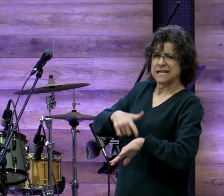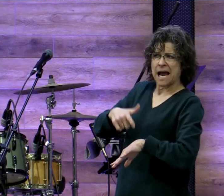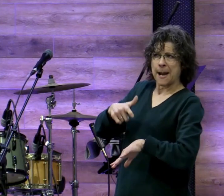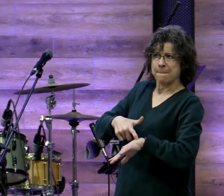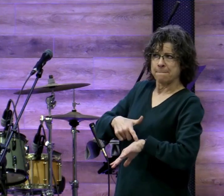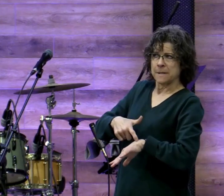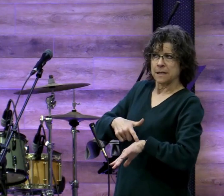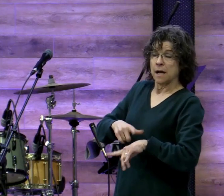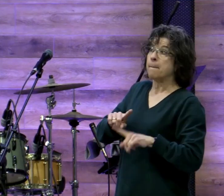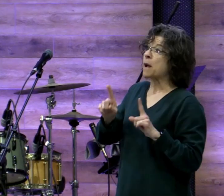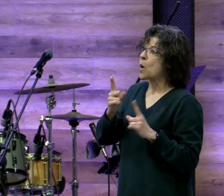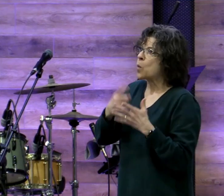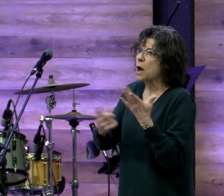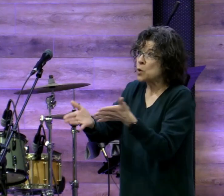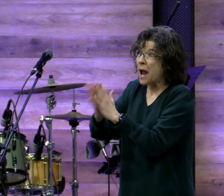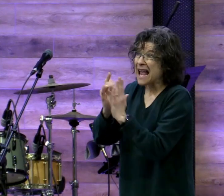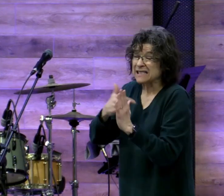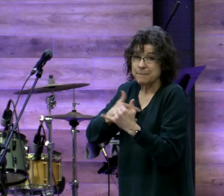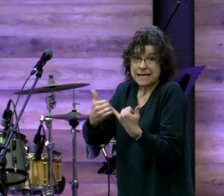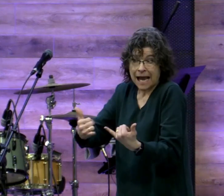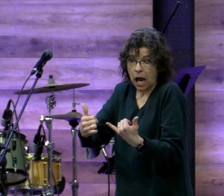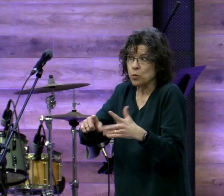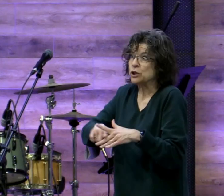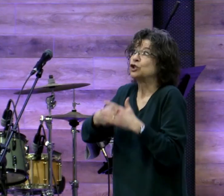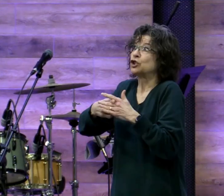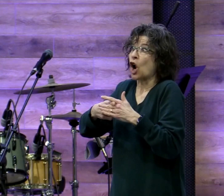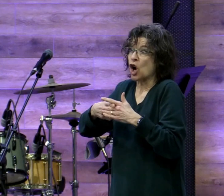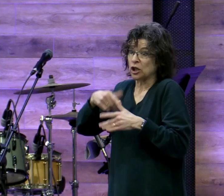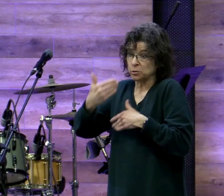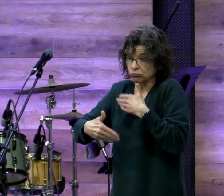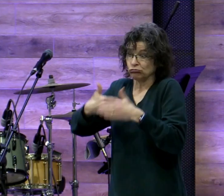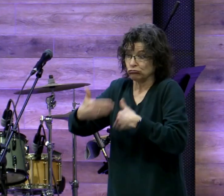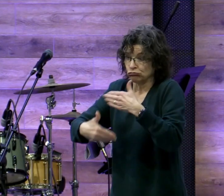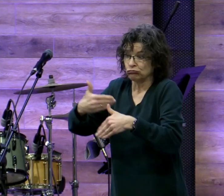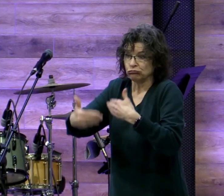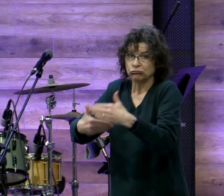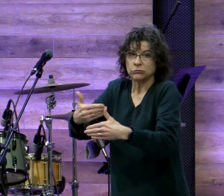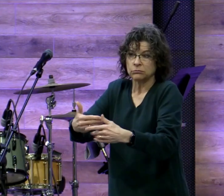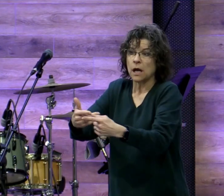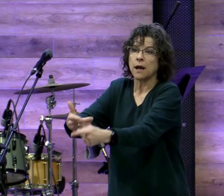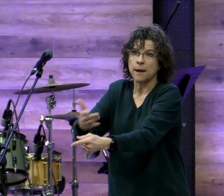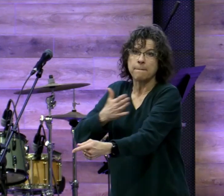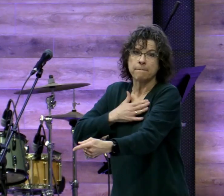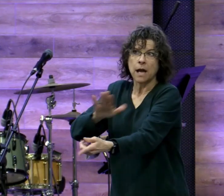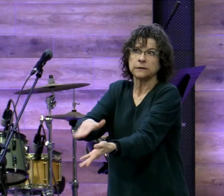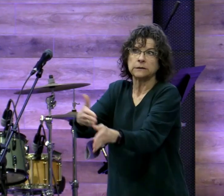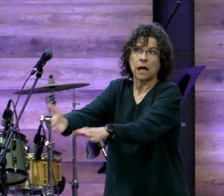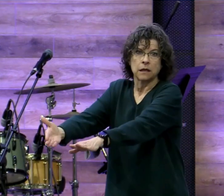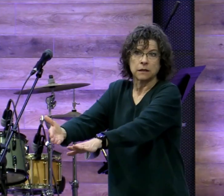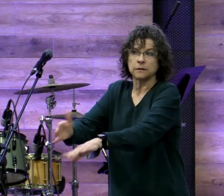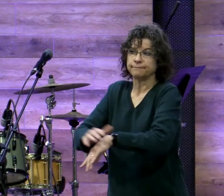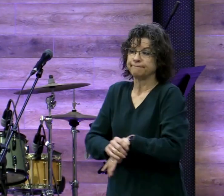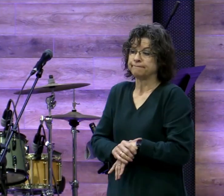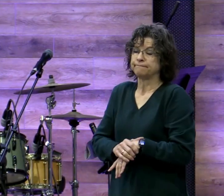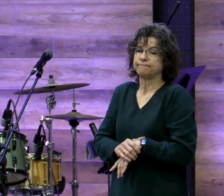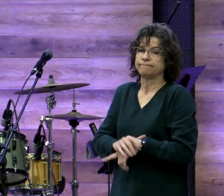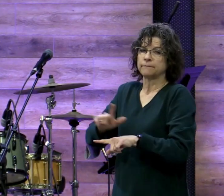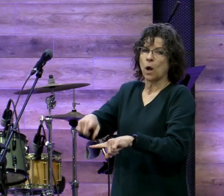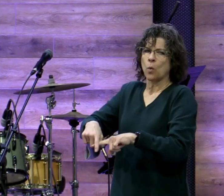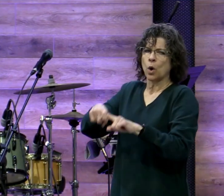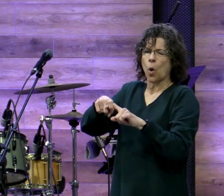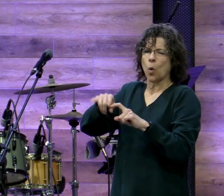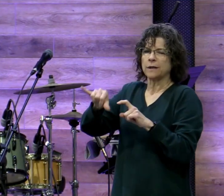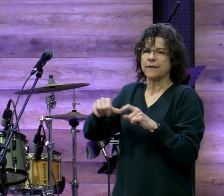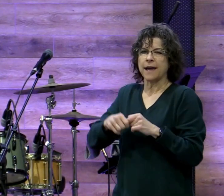into motion certain events that will ultimately lead to my death." More on that in a bit, but I